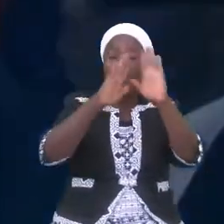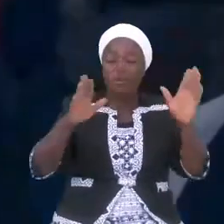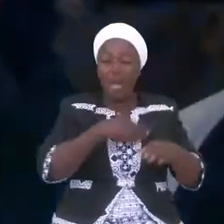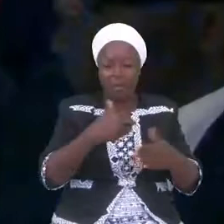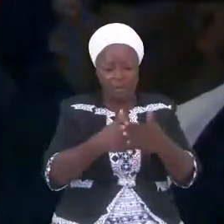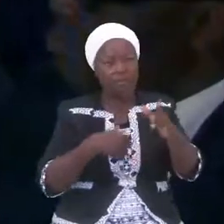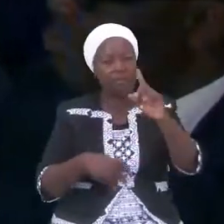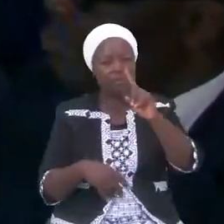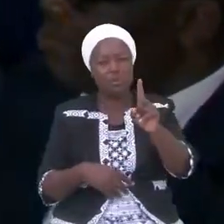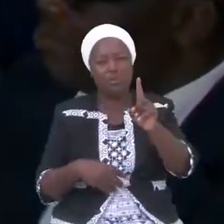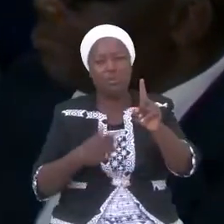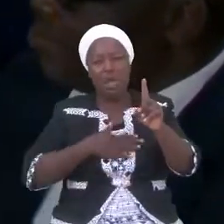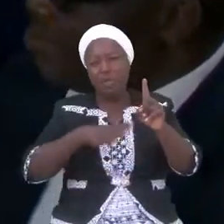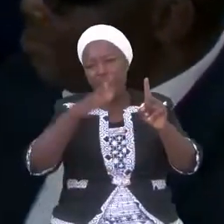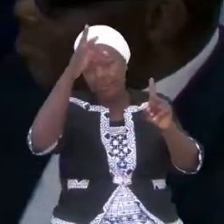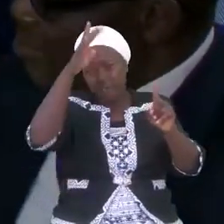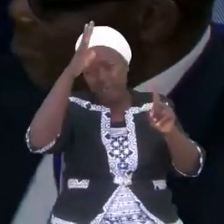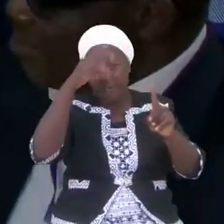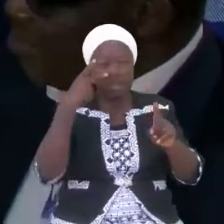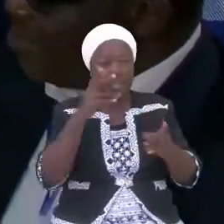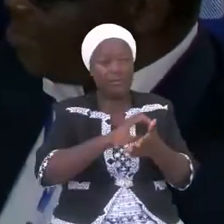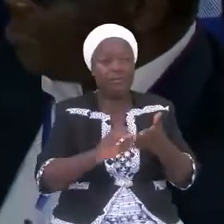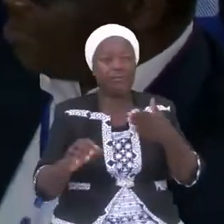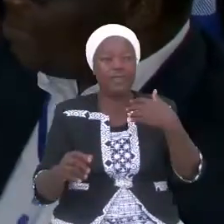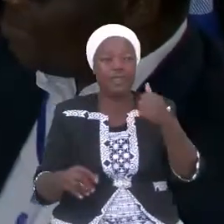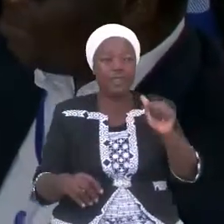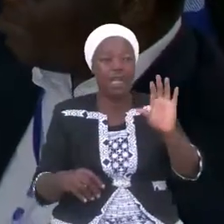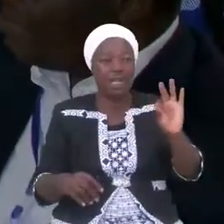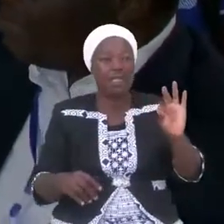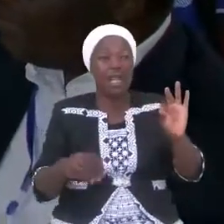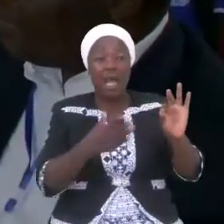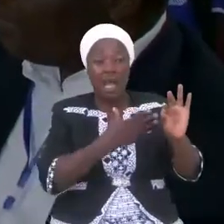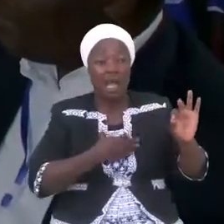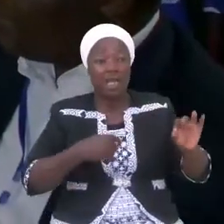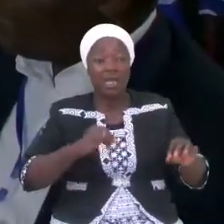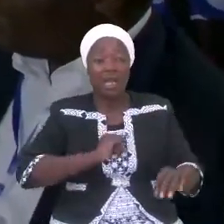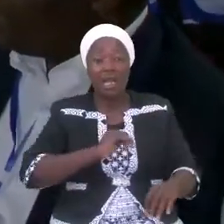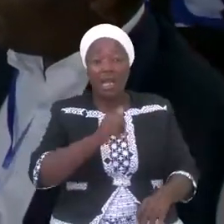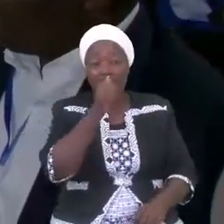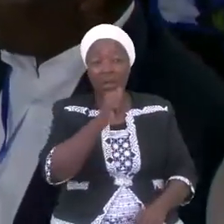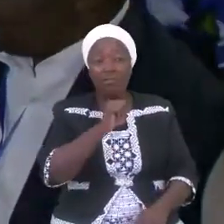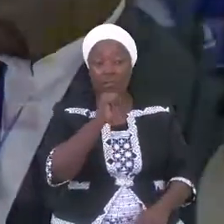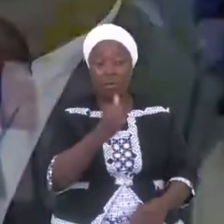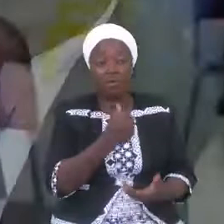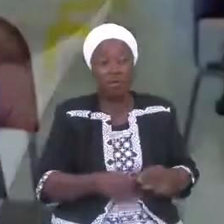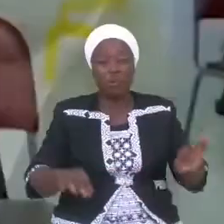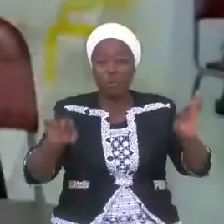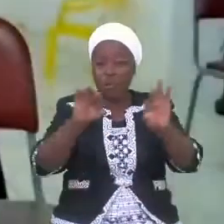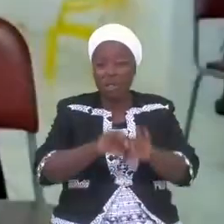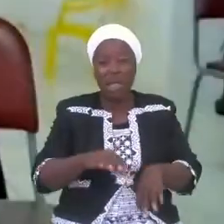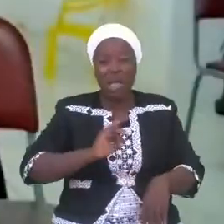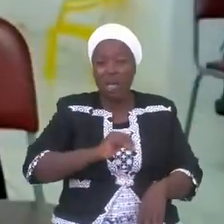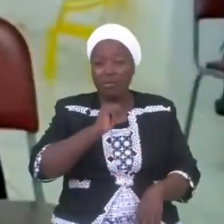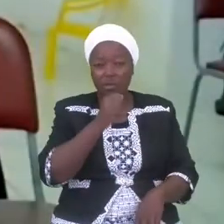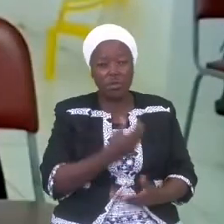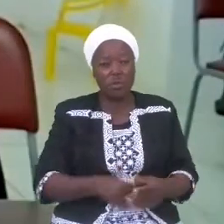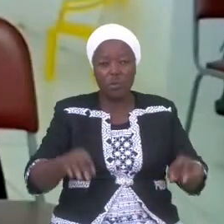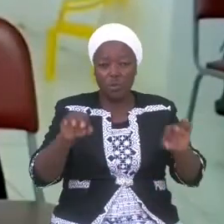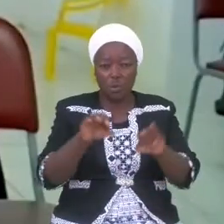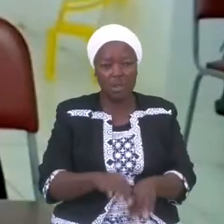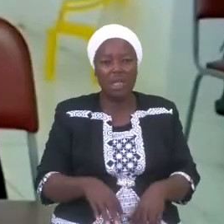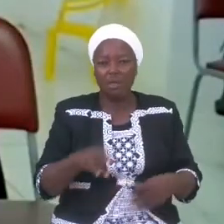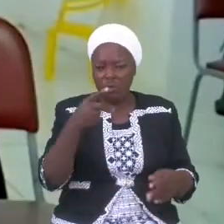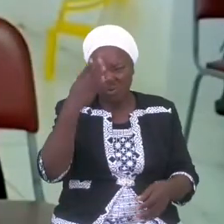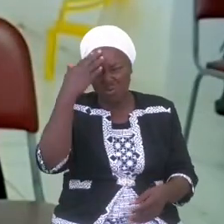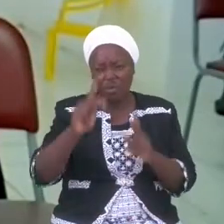before thee. Look at verse 19. And I am no more worthy. I am no more worthy. You know, the